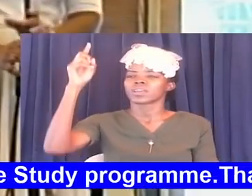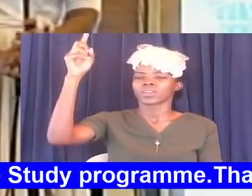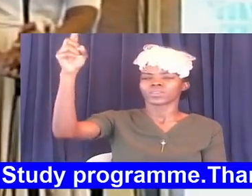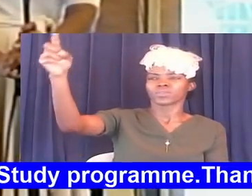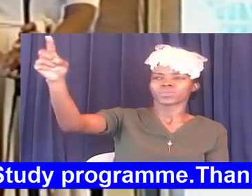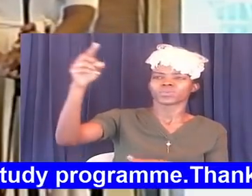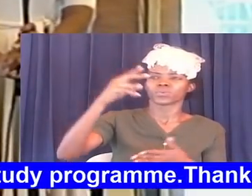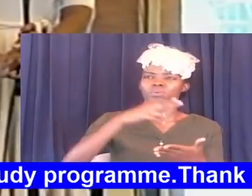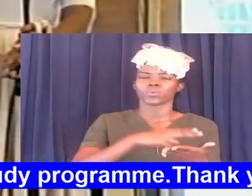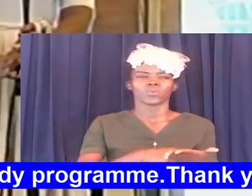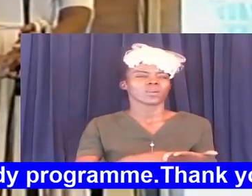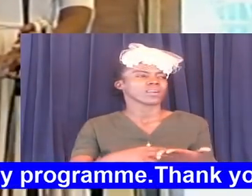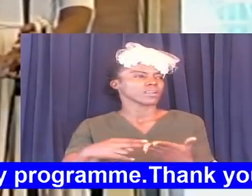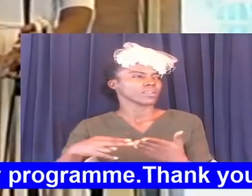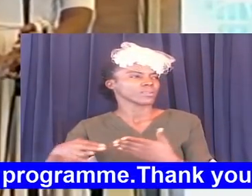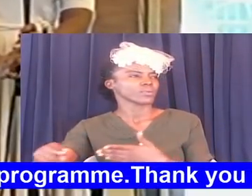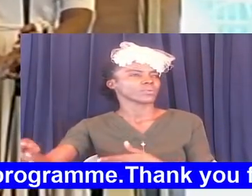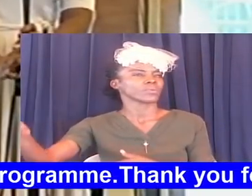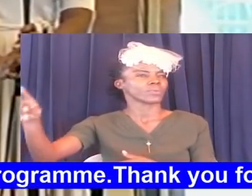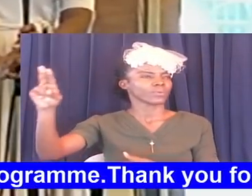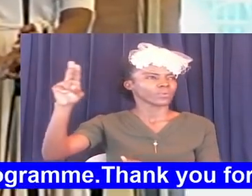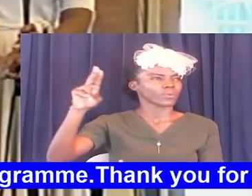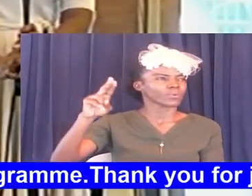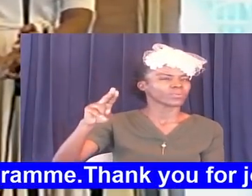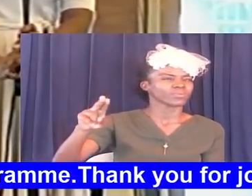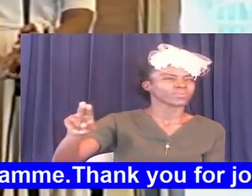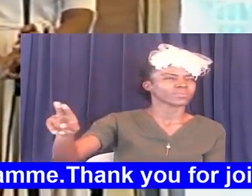Can we make a fresh commitment today